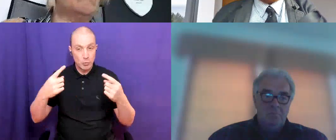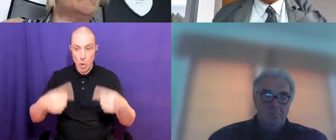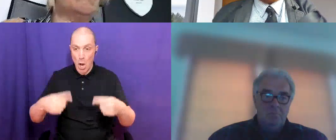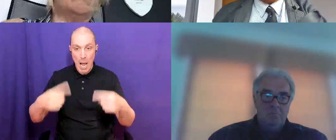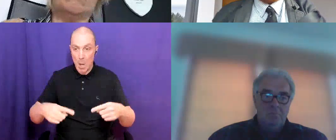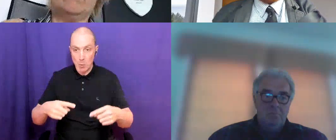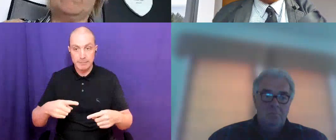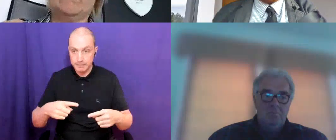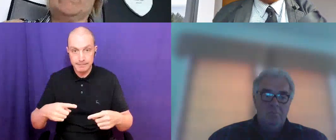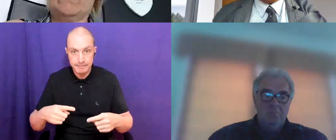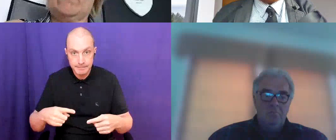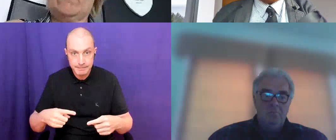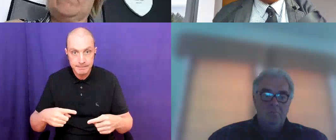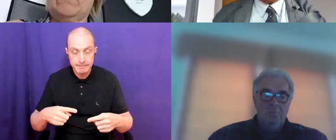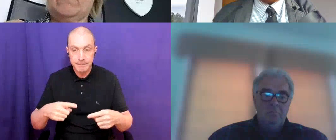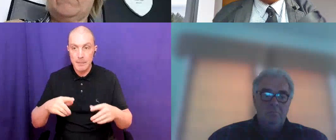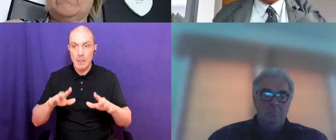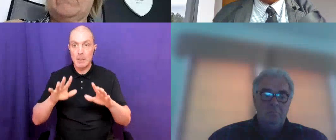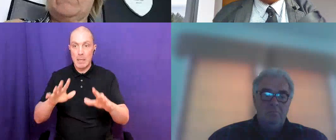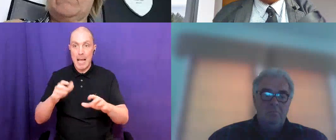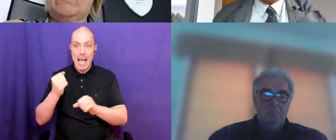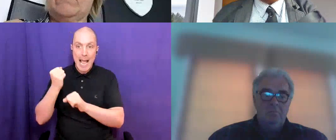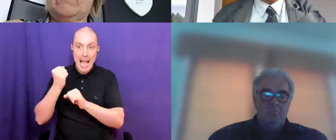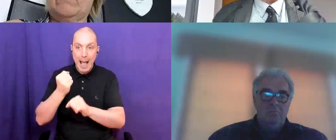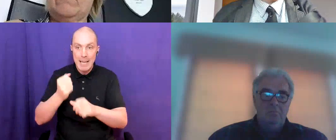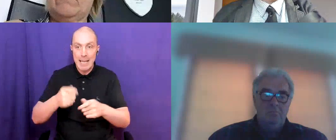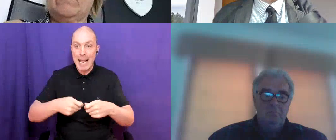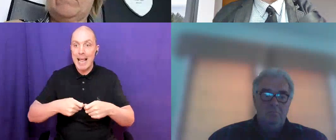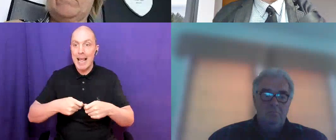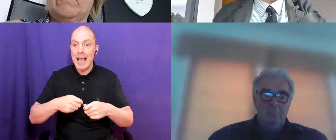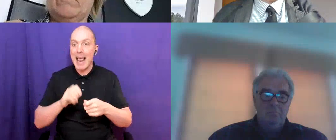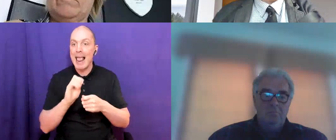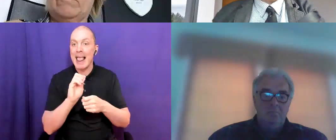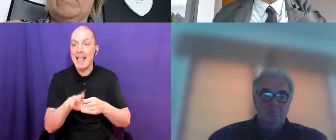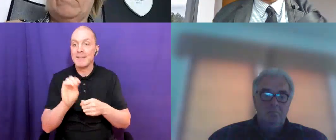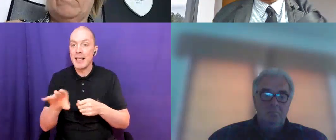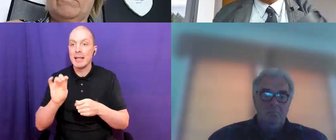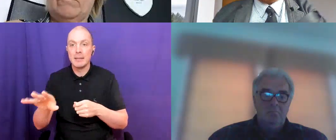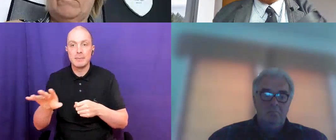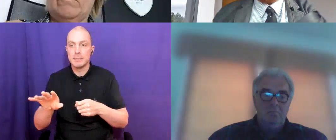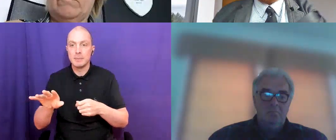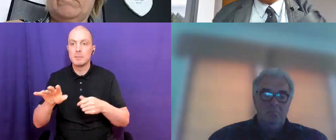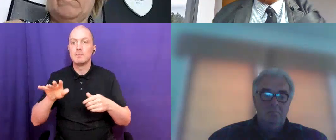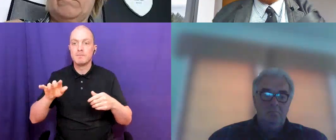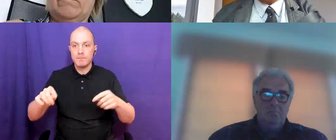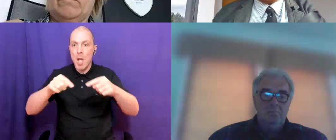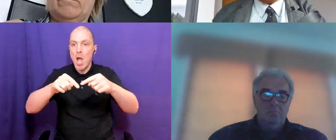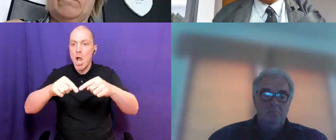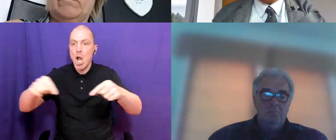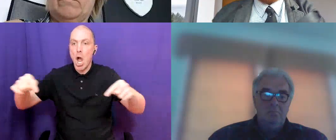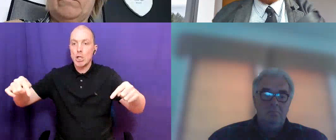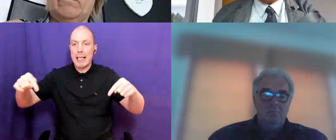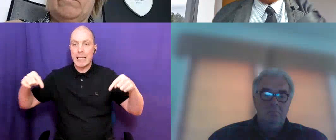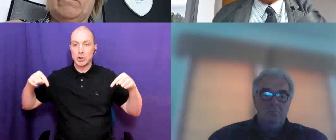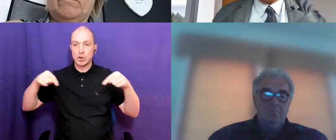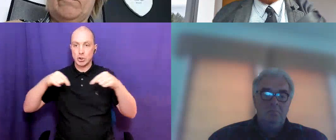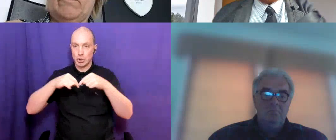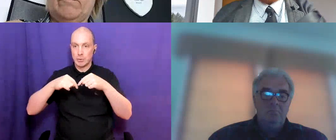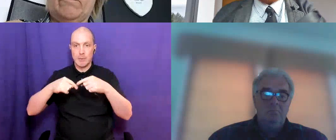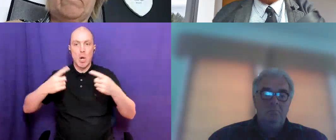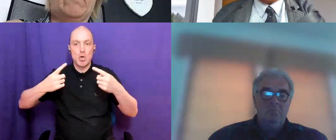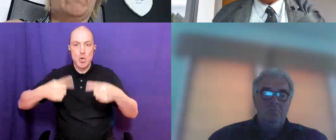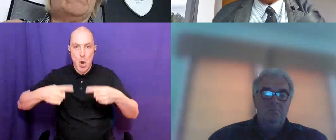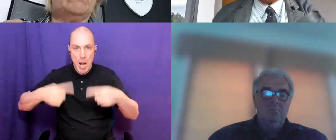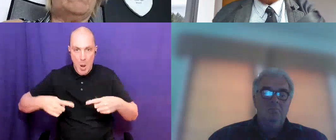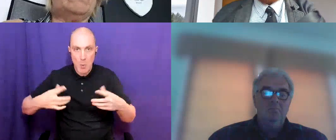permitted. Campaigning and leafleting is not permitted within the curtilage of the polling place. And again, as the previous